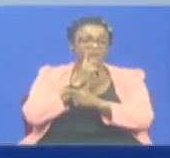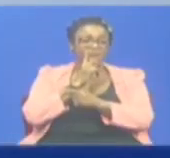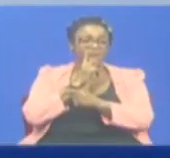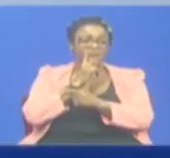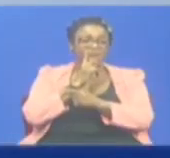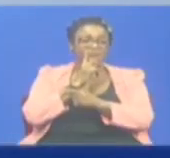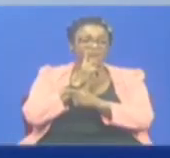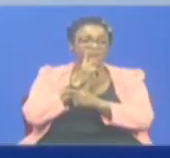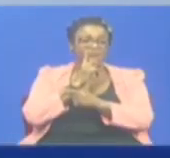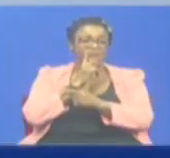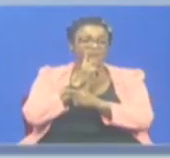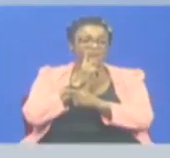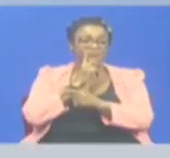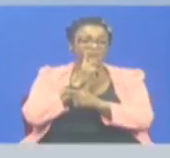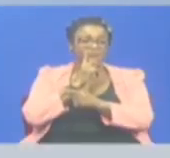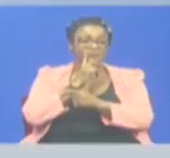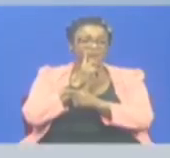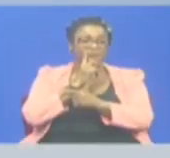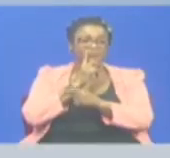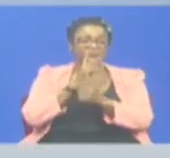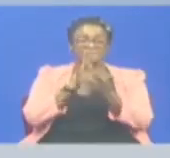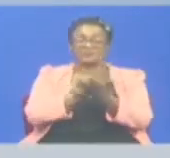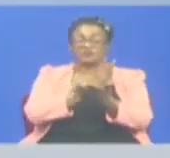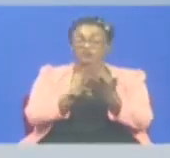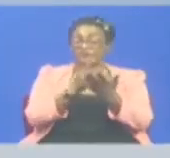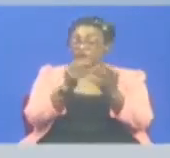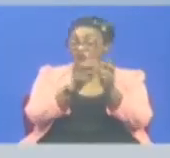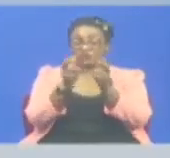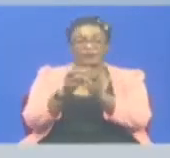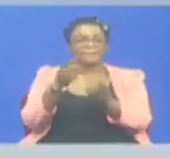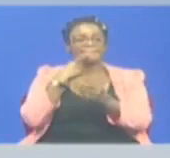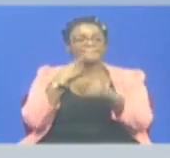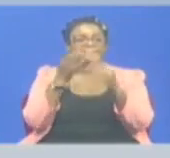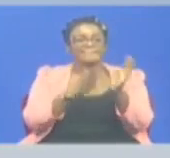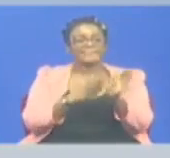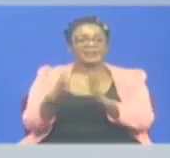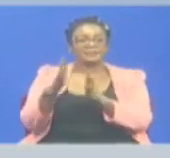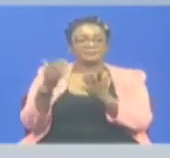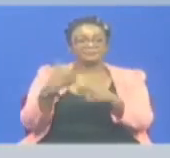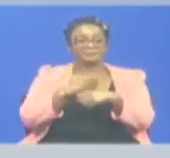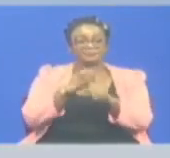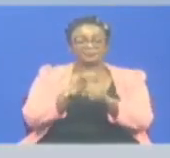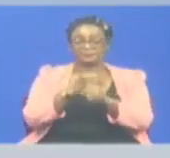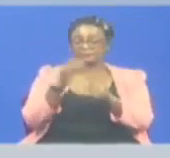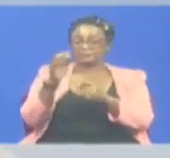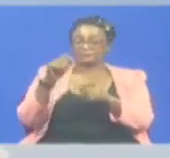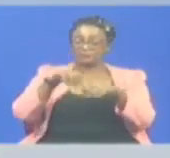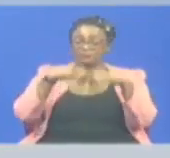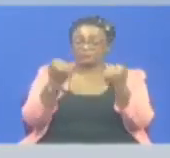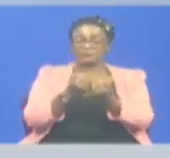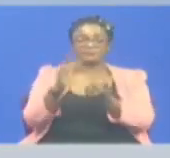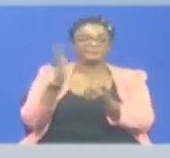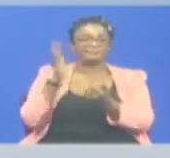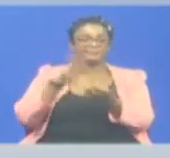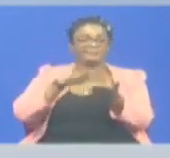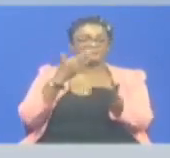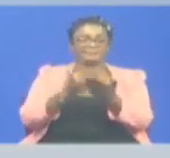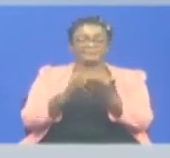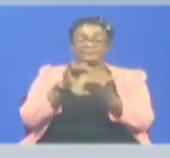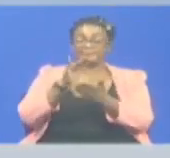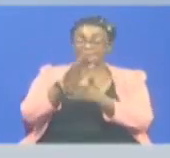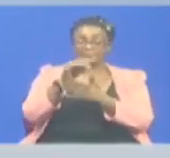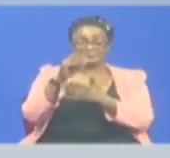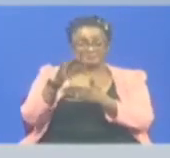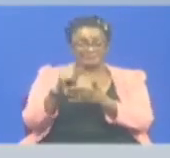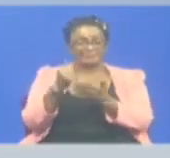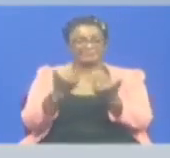A section of tax consultants now say the planned move to rope the National Social Security Fund into the tax net is a step